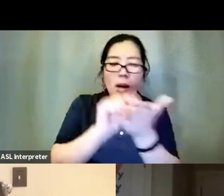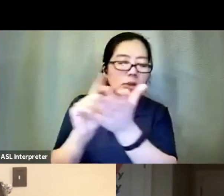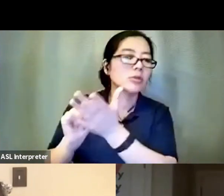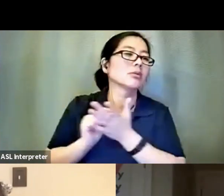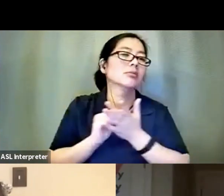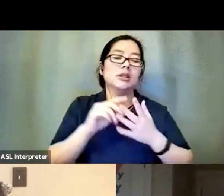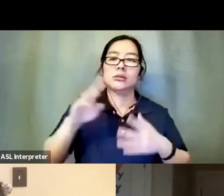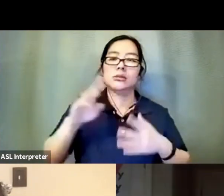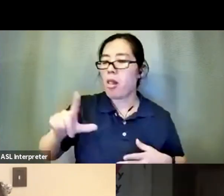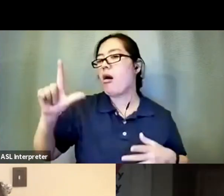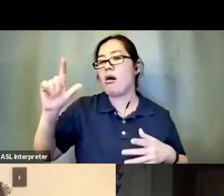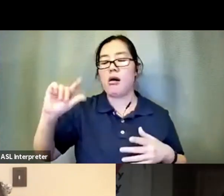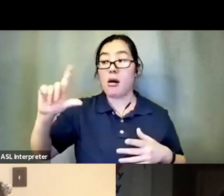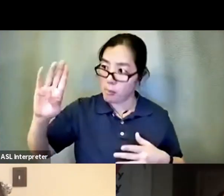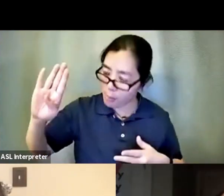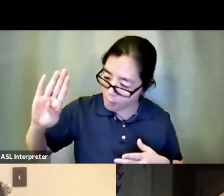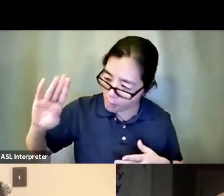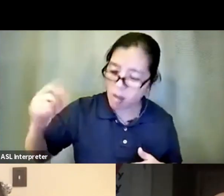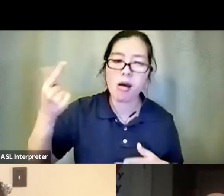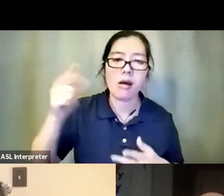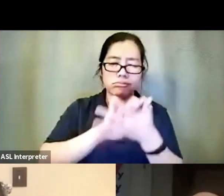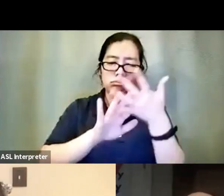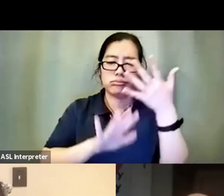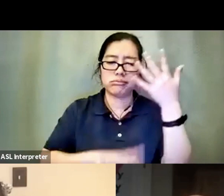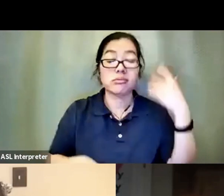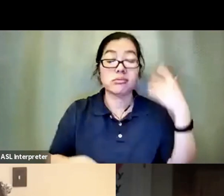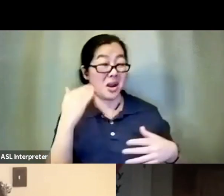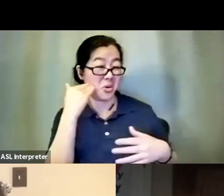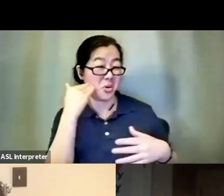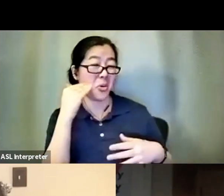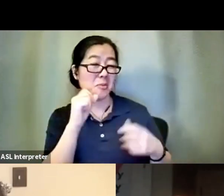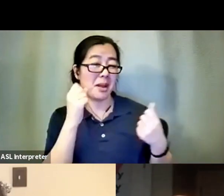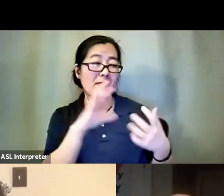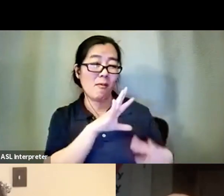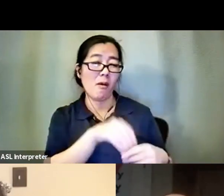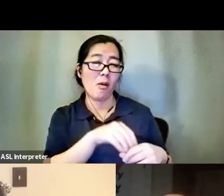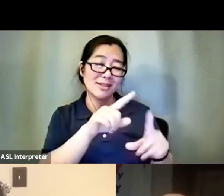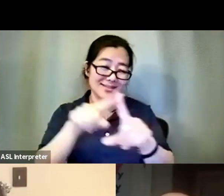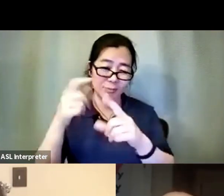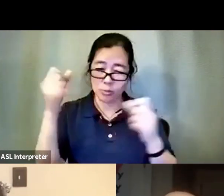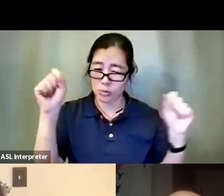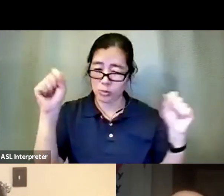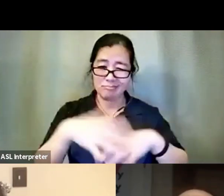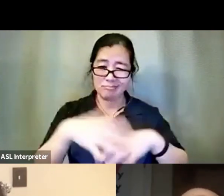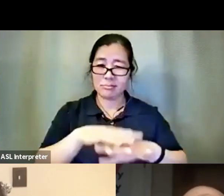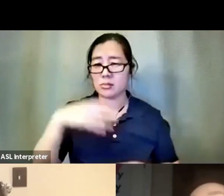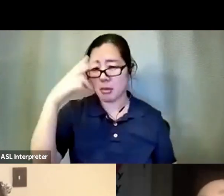Mad Pride stuff that's happening right now in Mexico and lots of other places. All right. Thank you,